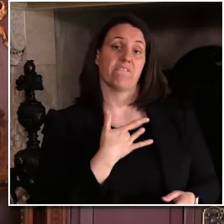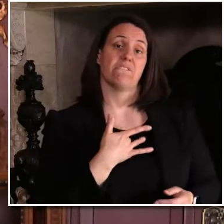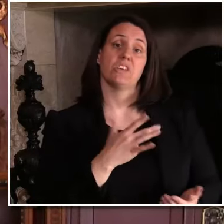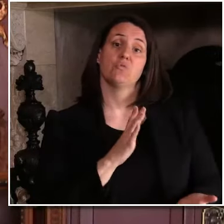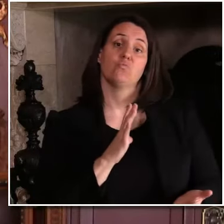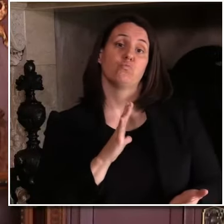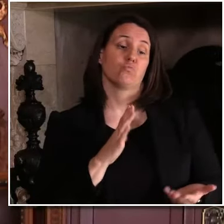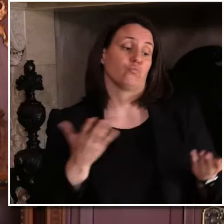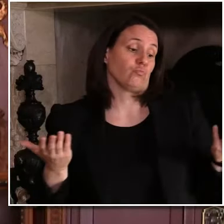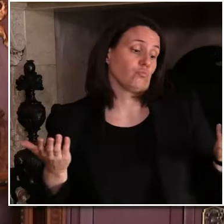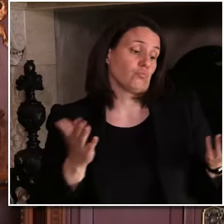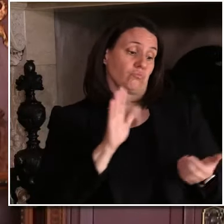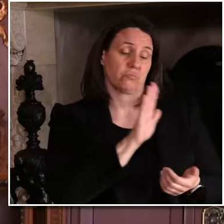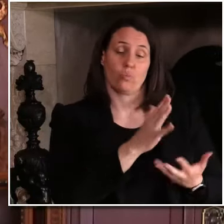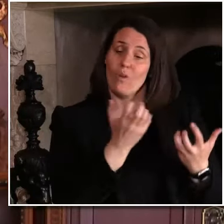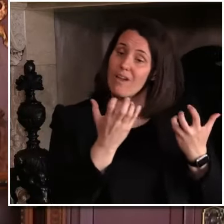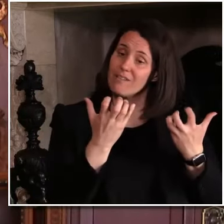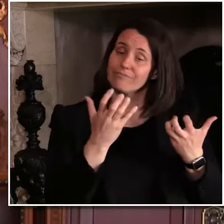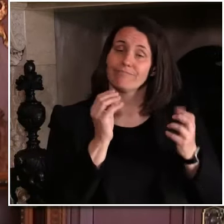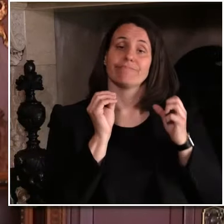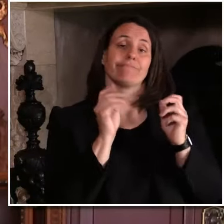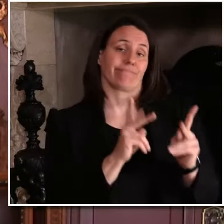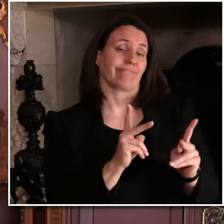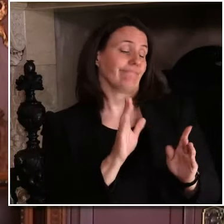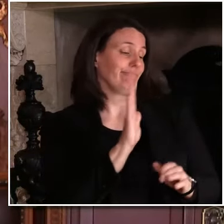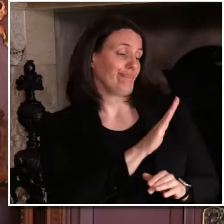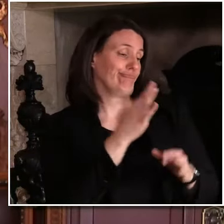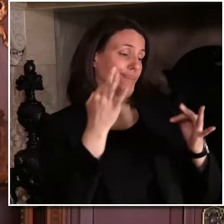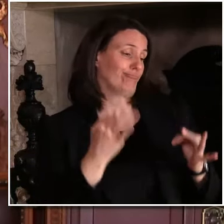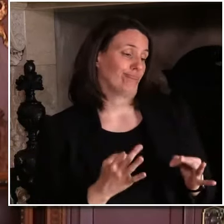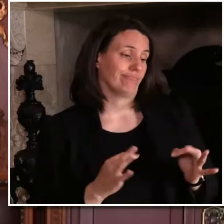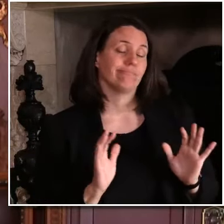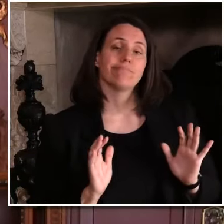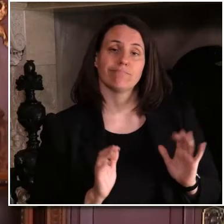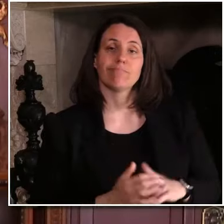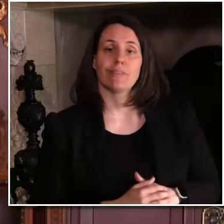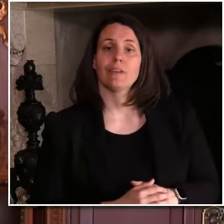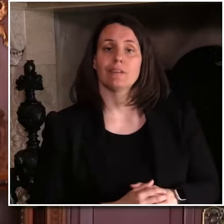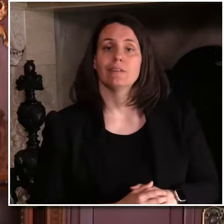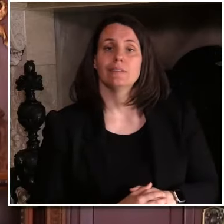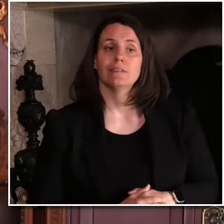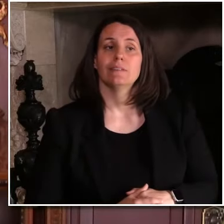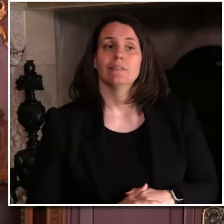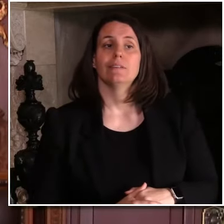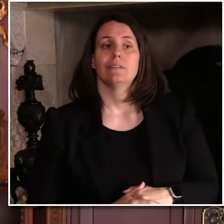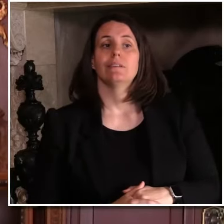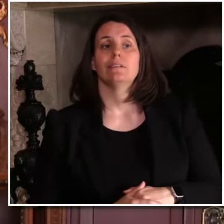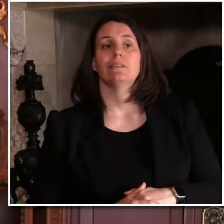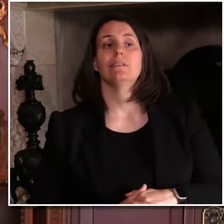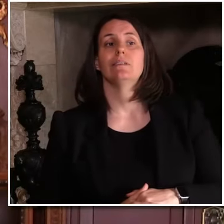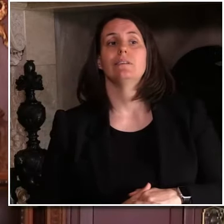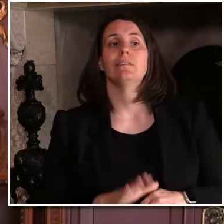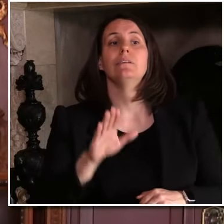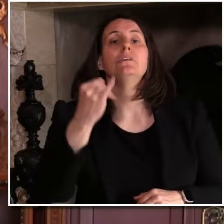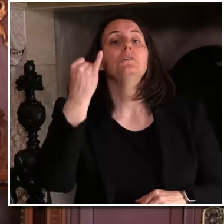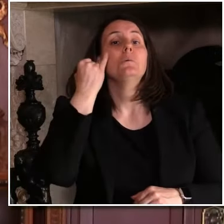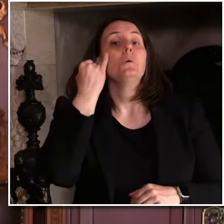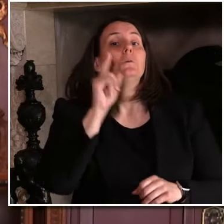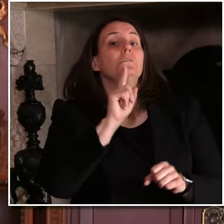you're not doing that. Being at a safe distance could negatively affect someone else.